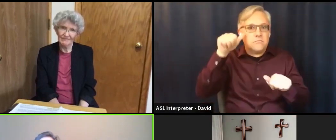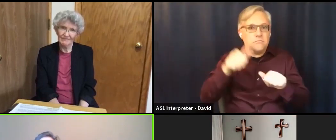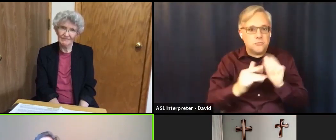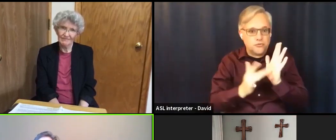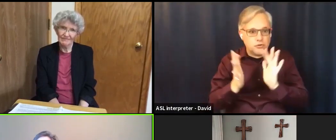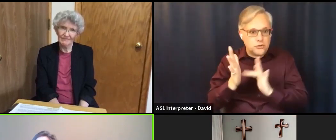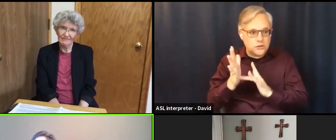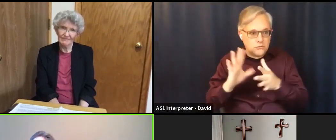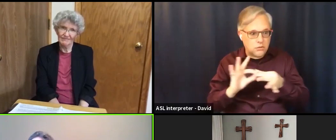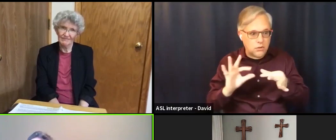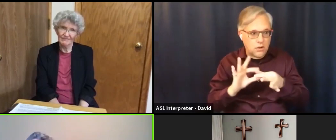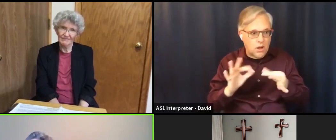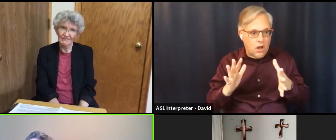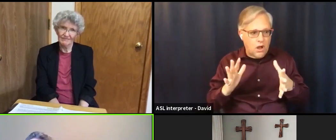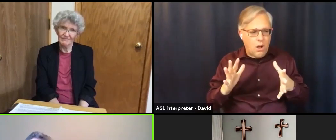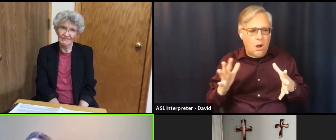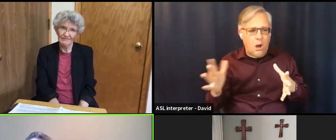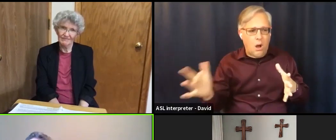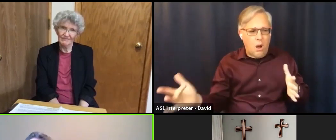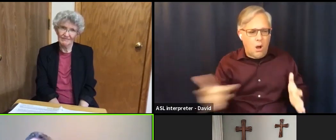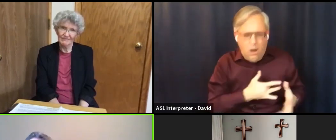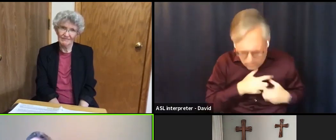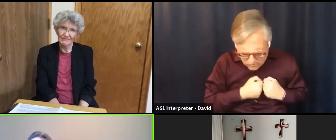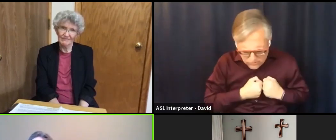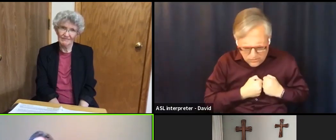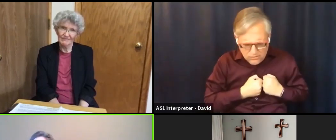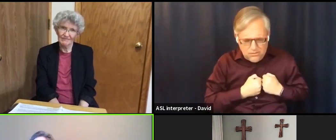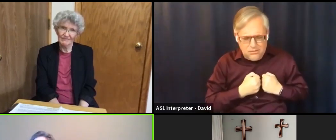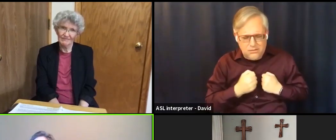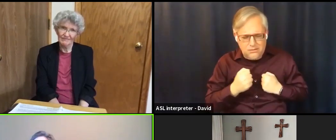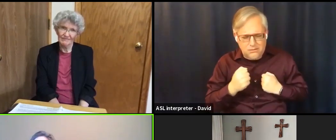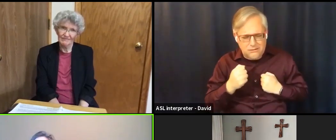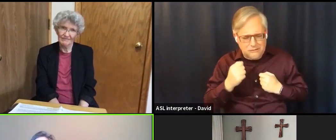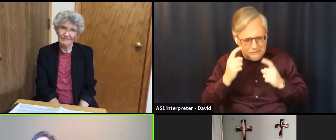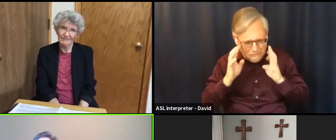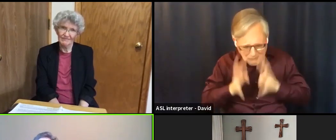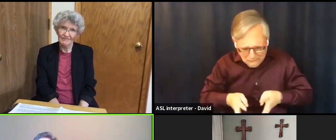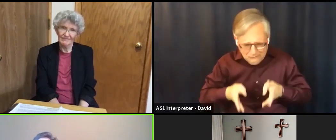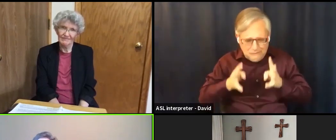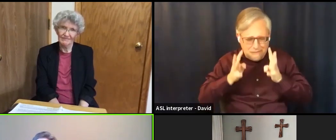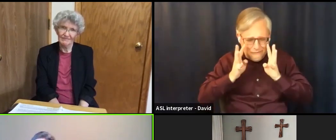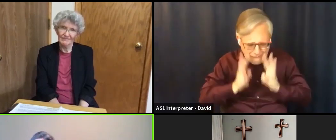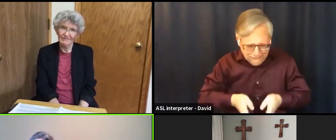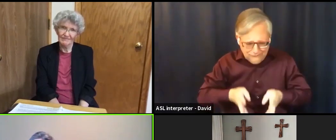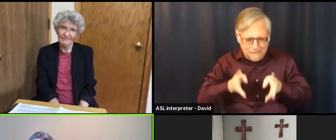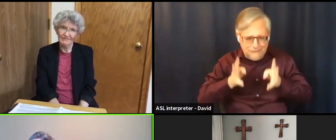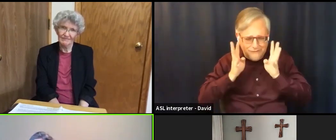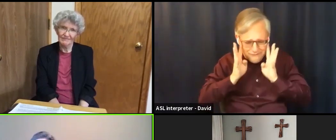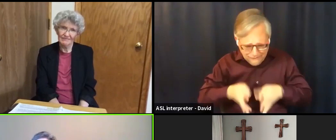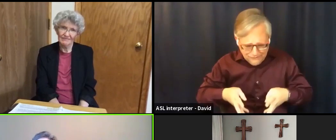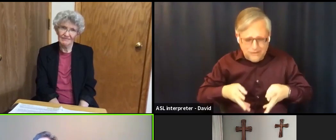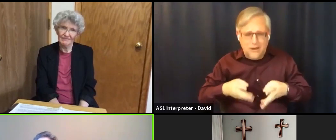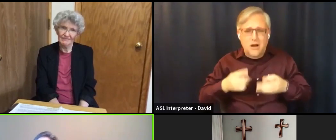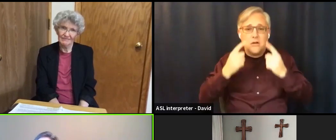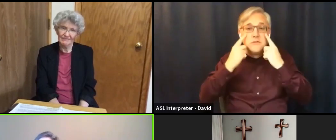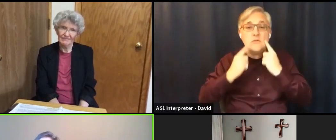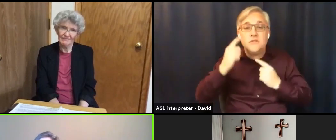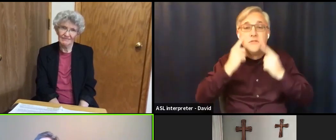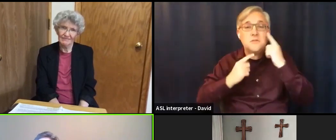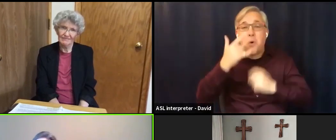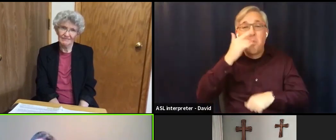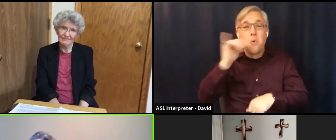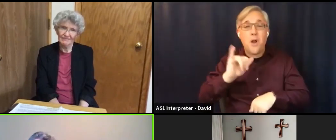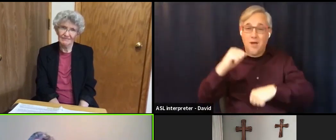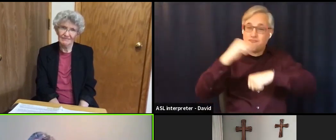The tears pour out of Peter, running down his face like rain